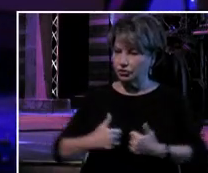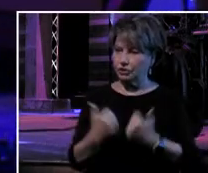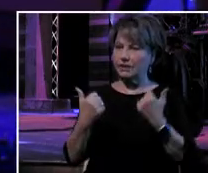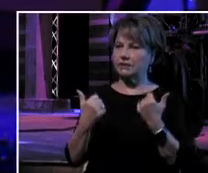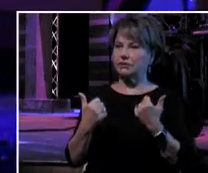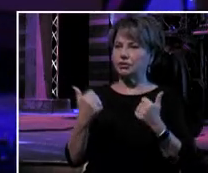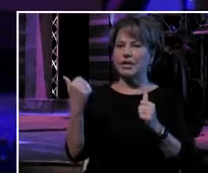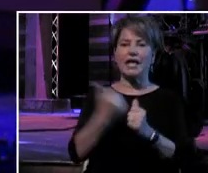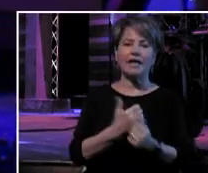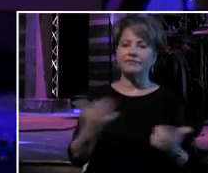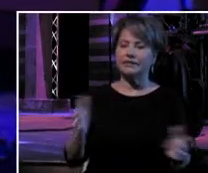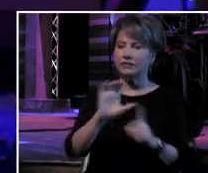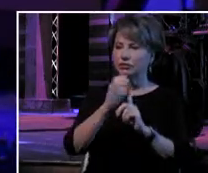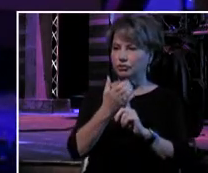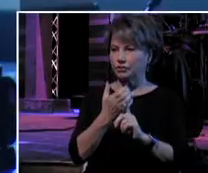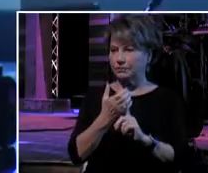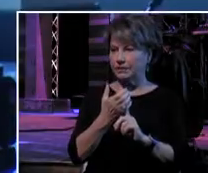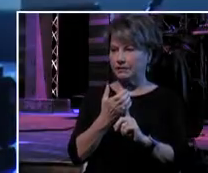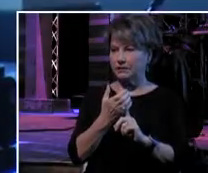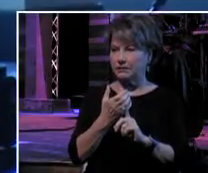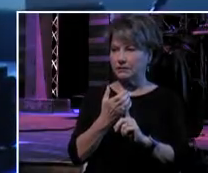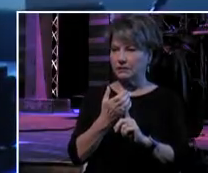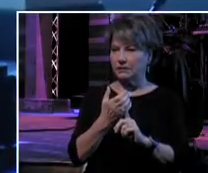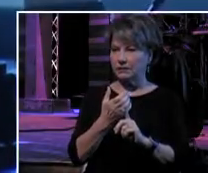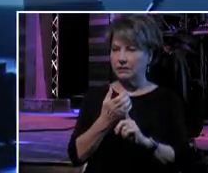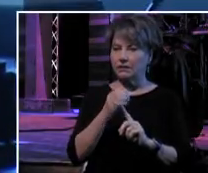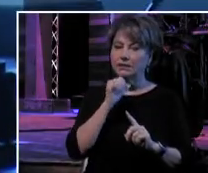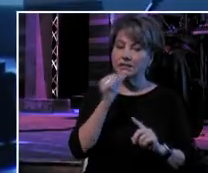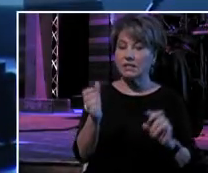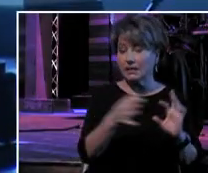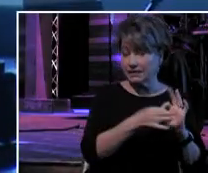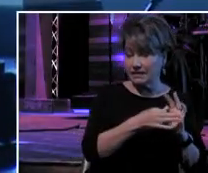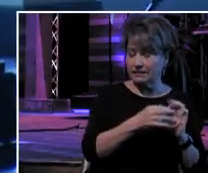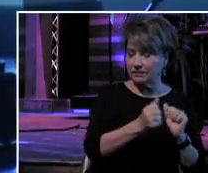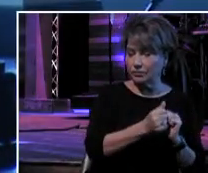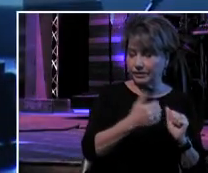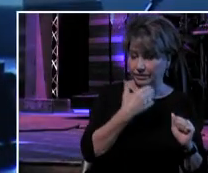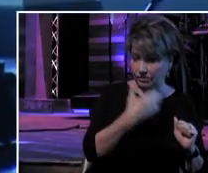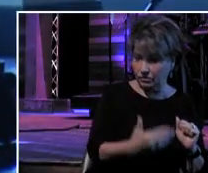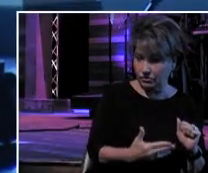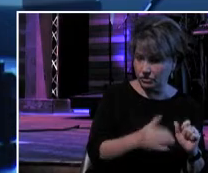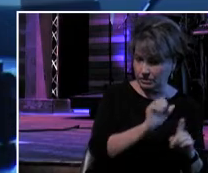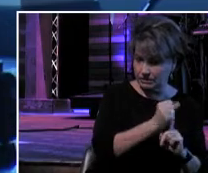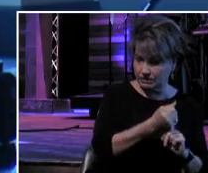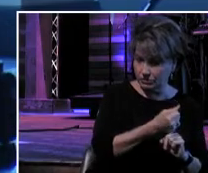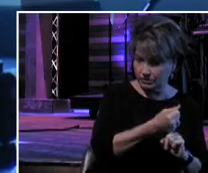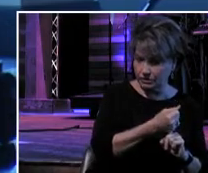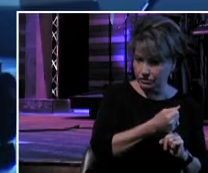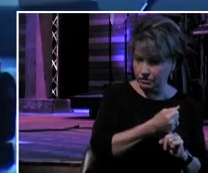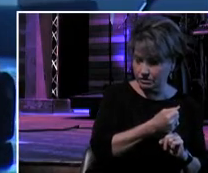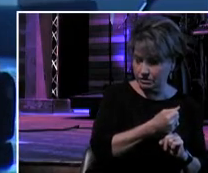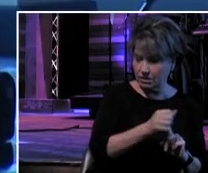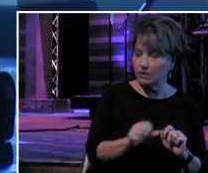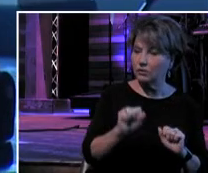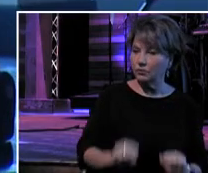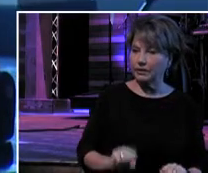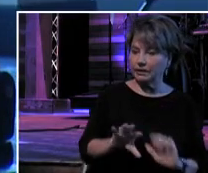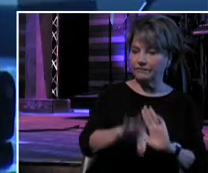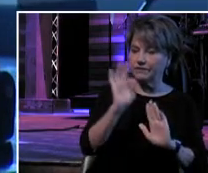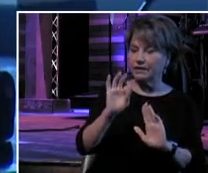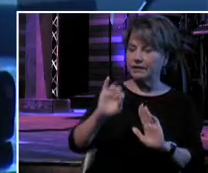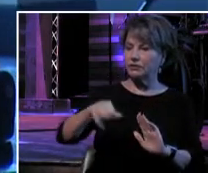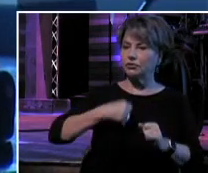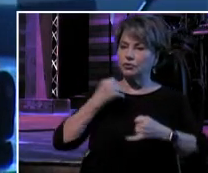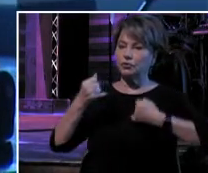in every circumstance. Unrelated to our circumstances and situations, we can find joy